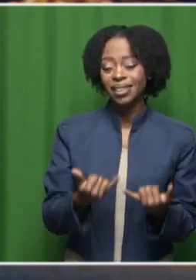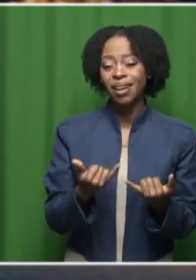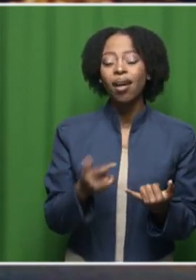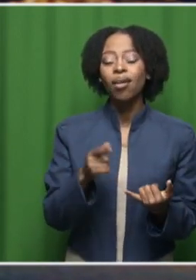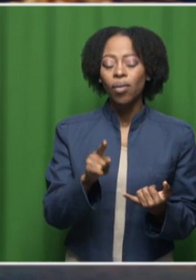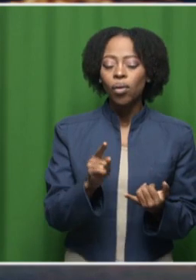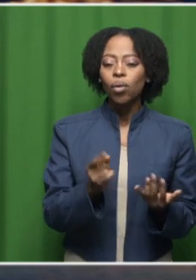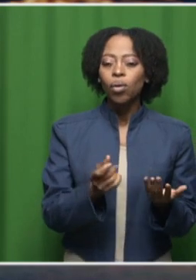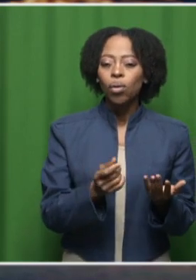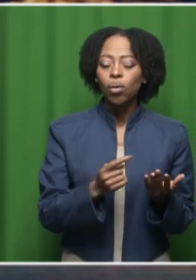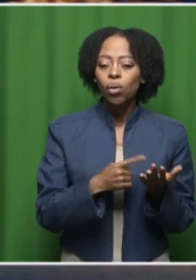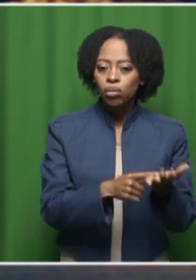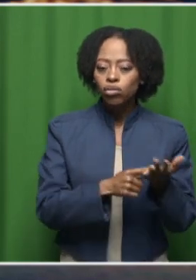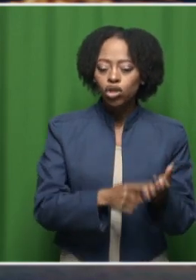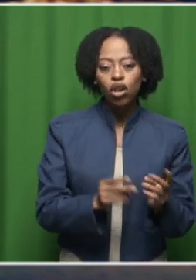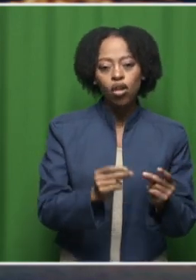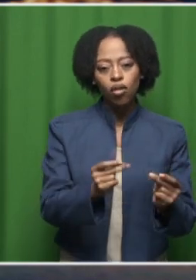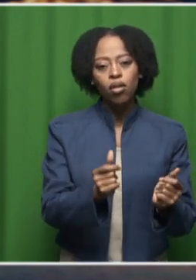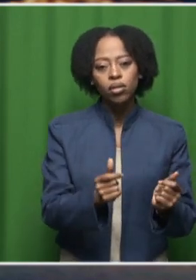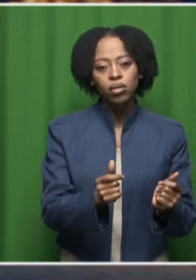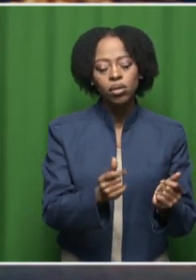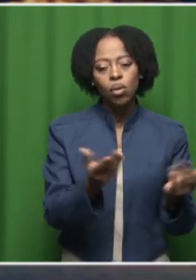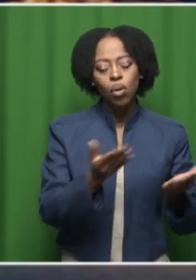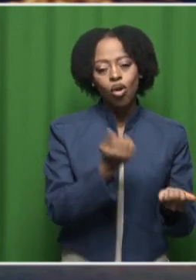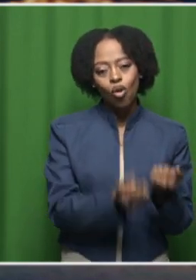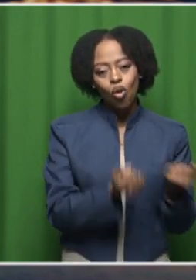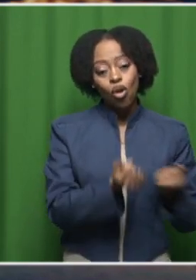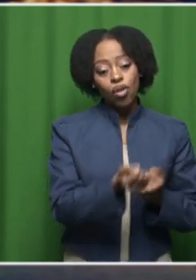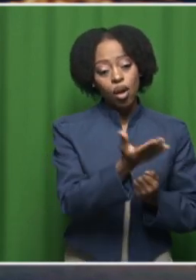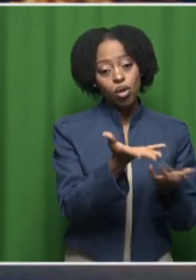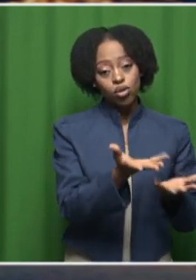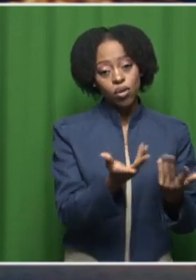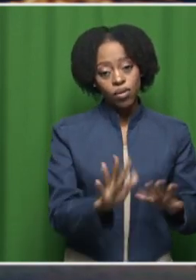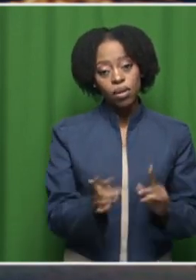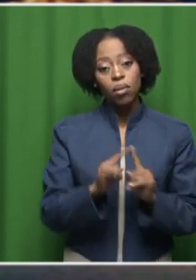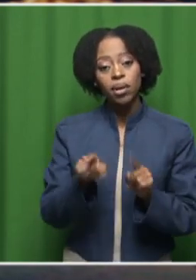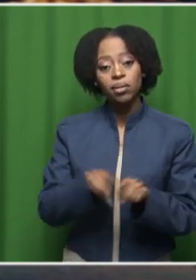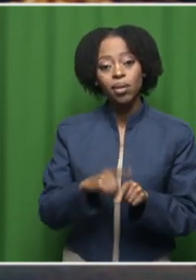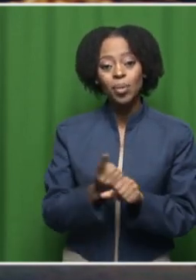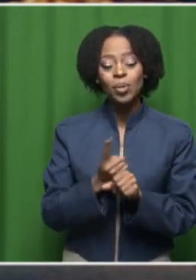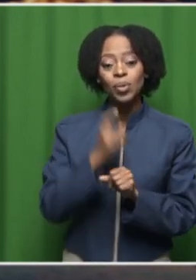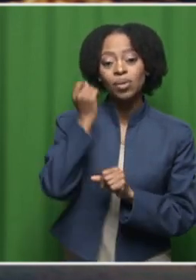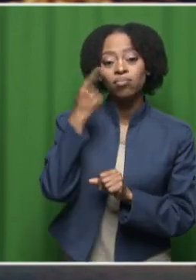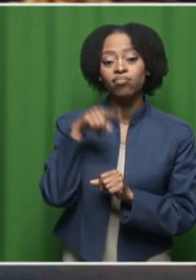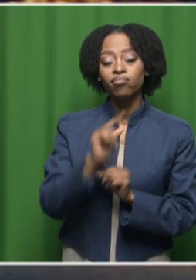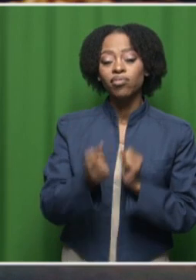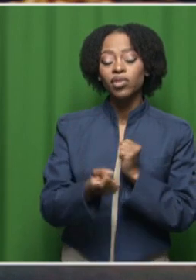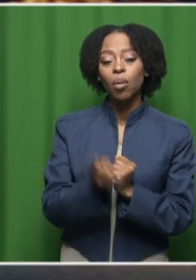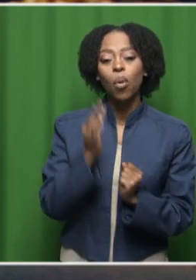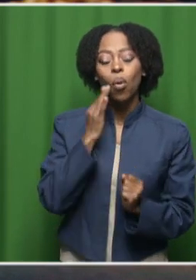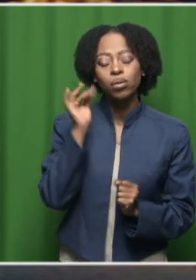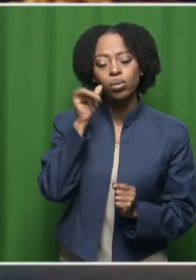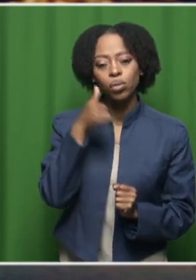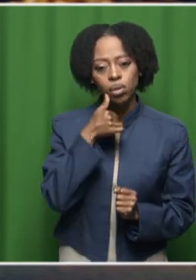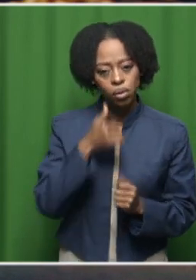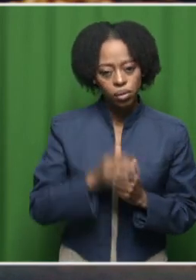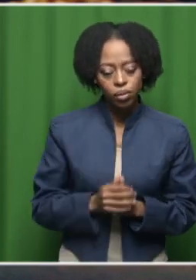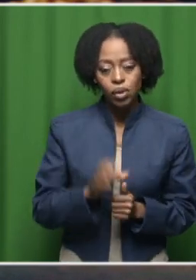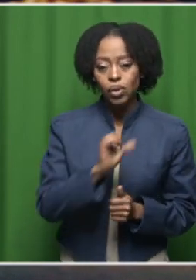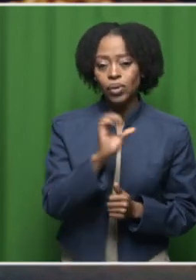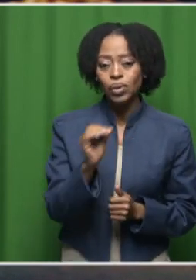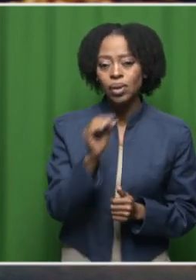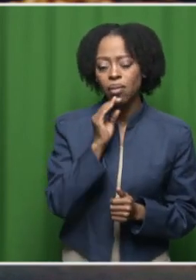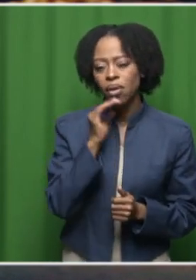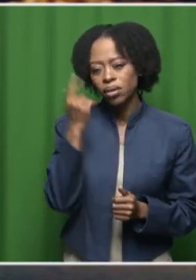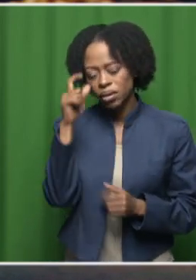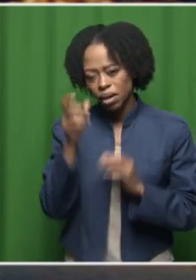will be heard on an urgent basis in the court, and we understand it will be heard tomorrow. So we'll just